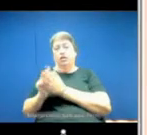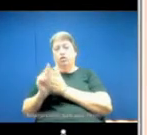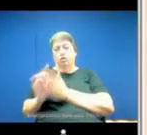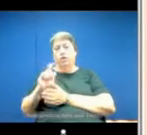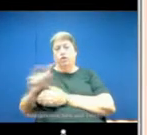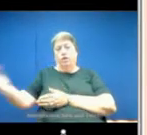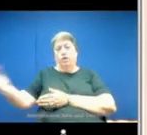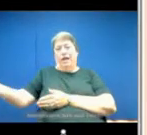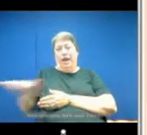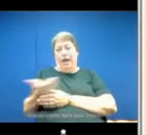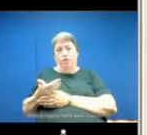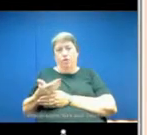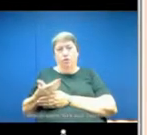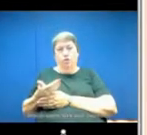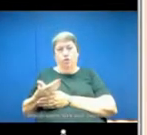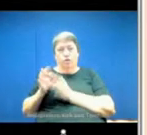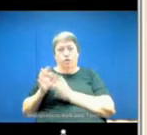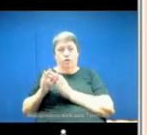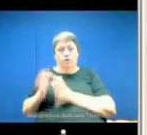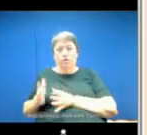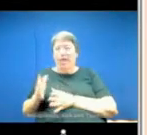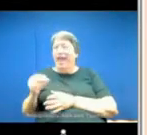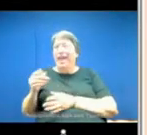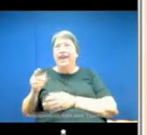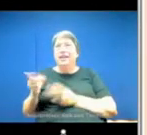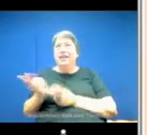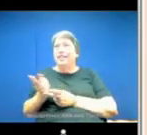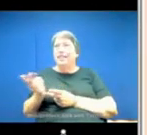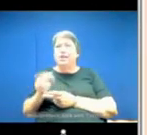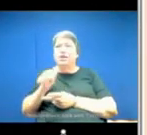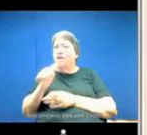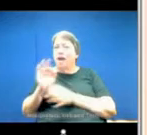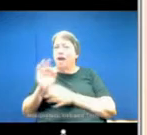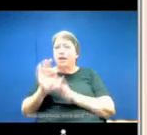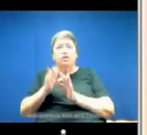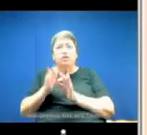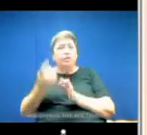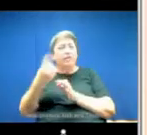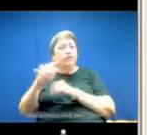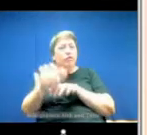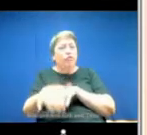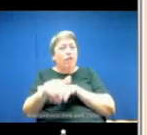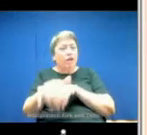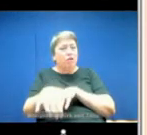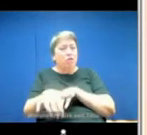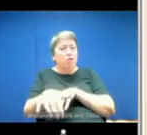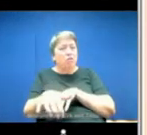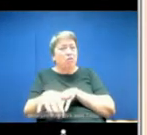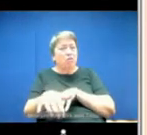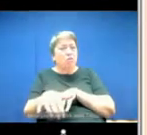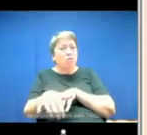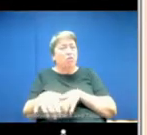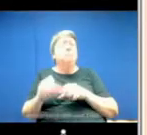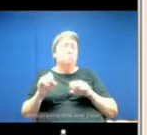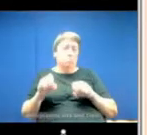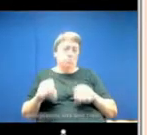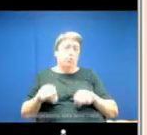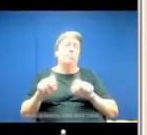interpreting anything for the record, I think, suggests that it's more proper to, that it's permitted to use